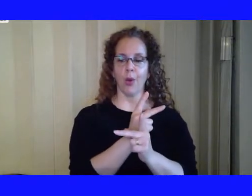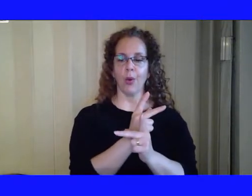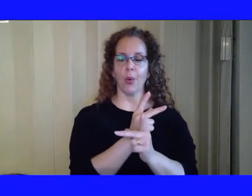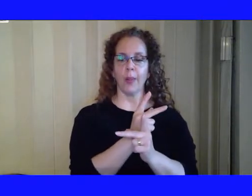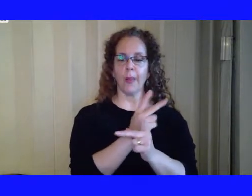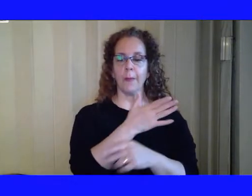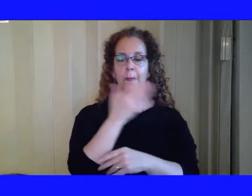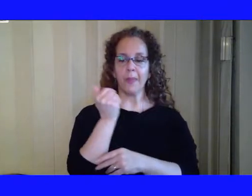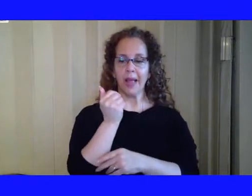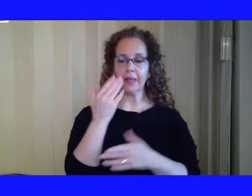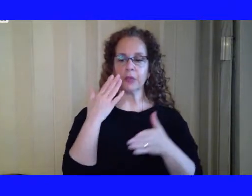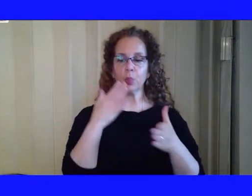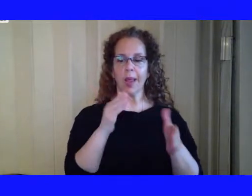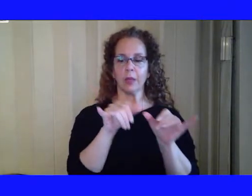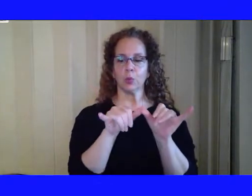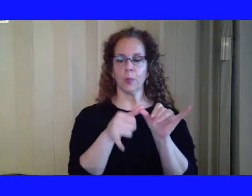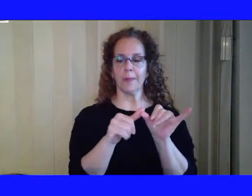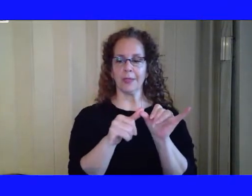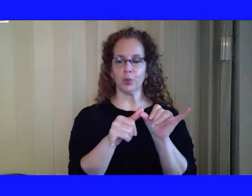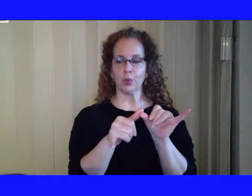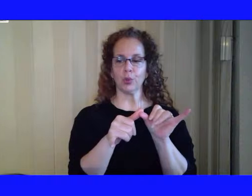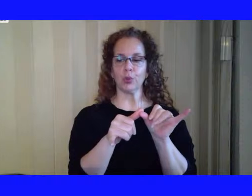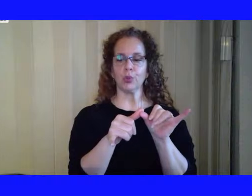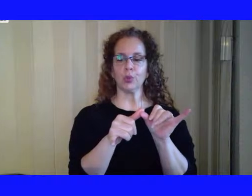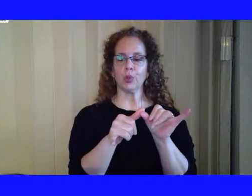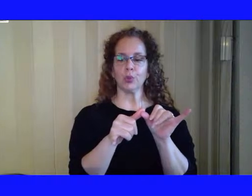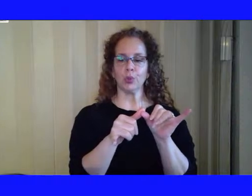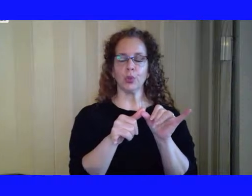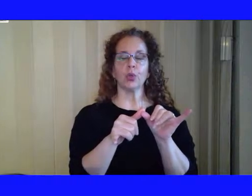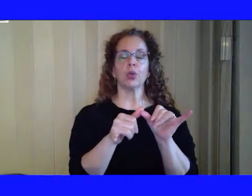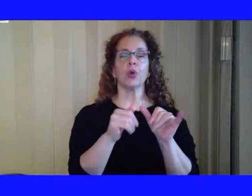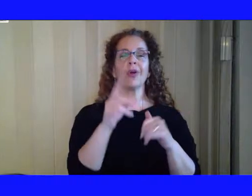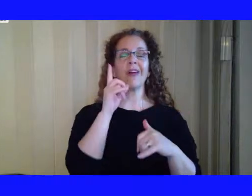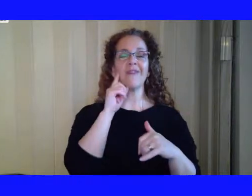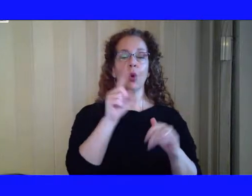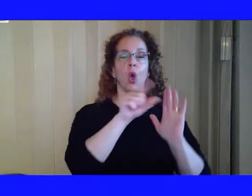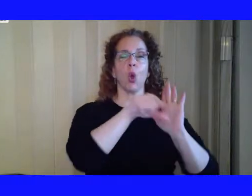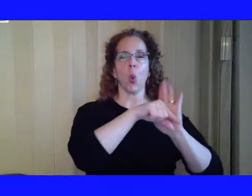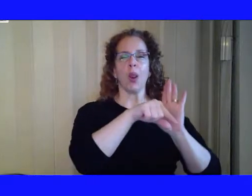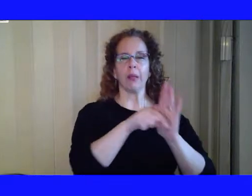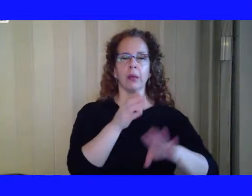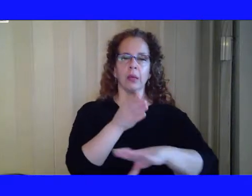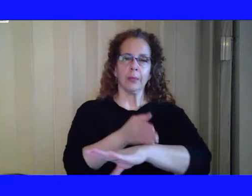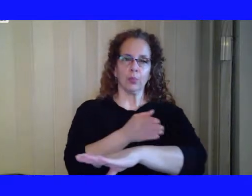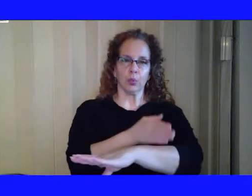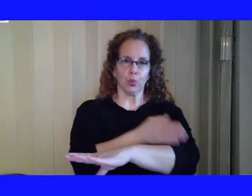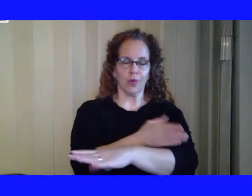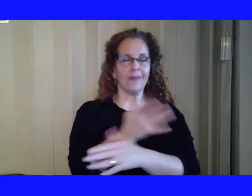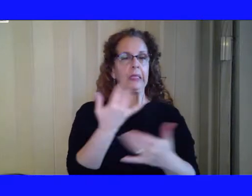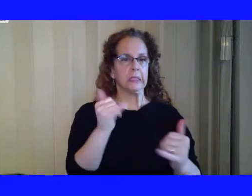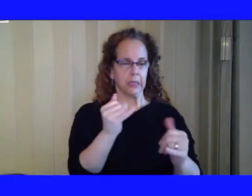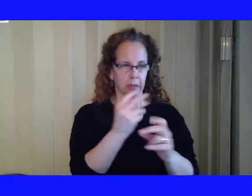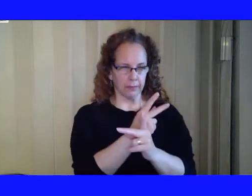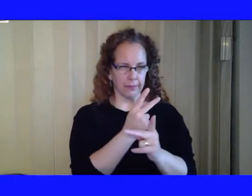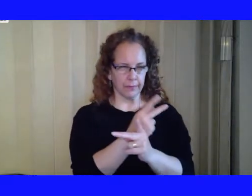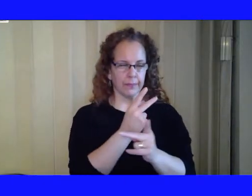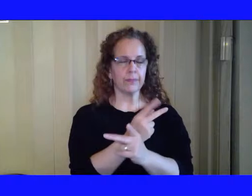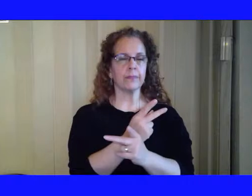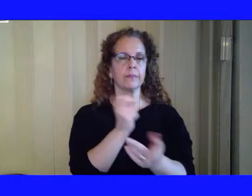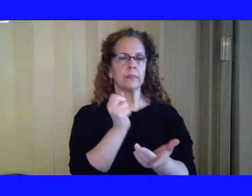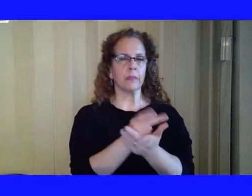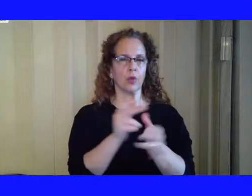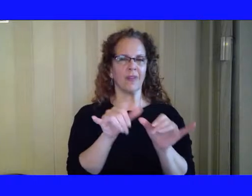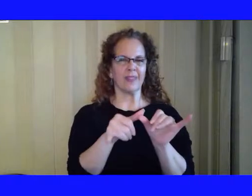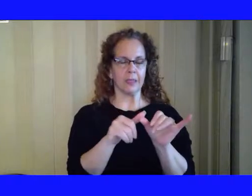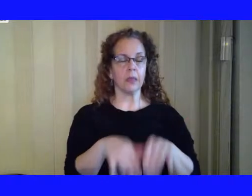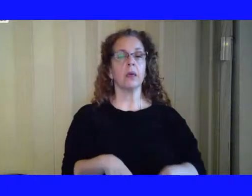disease dashboards. There are dashboards for diabetes, hypertension, smoking, and adolescent depression, as well